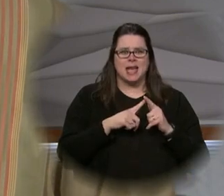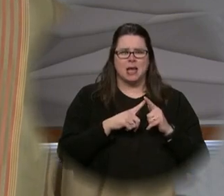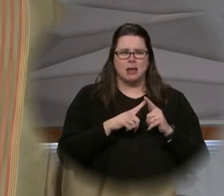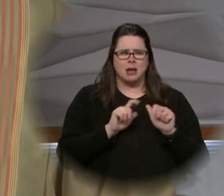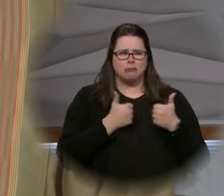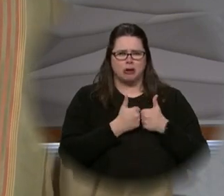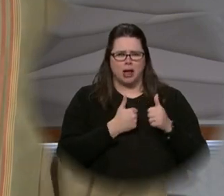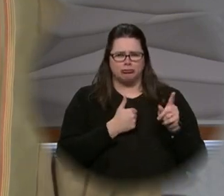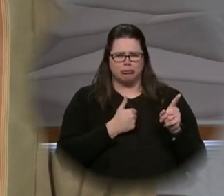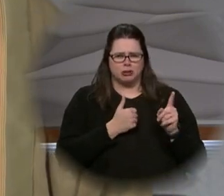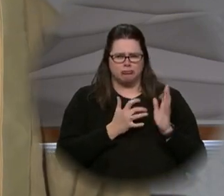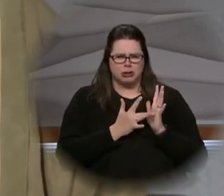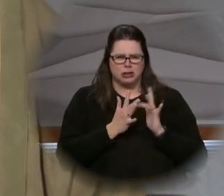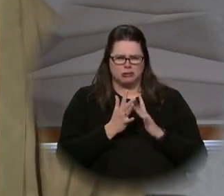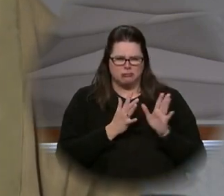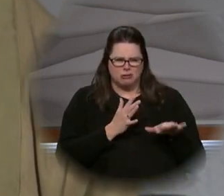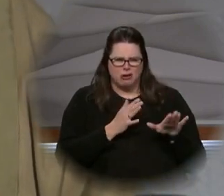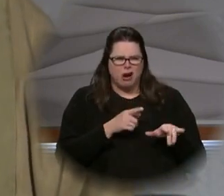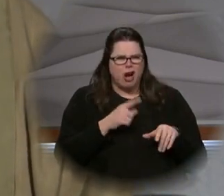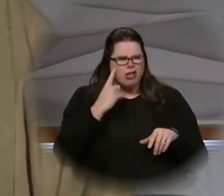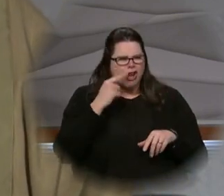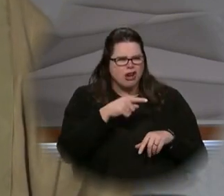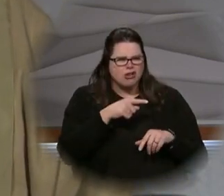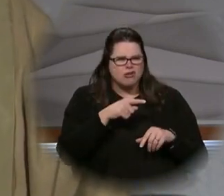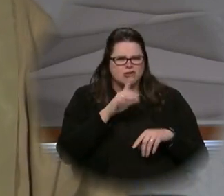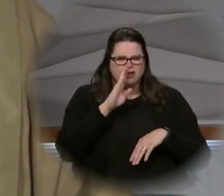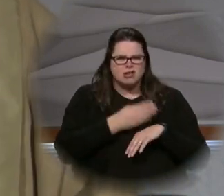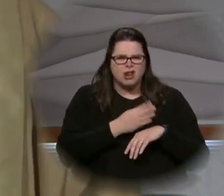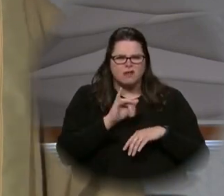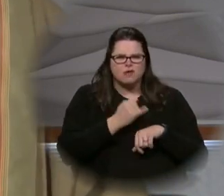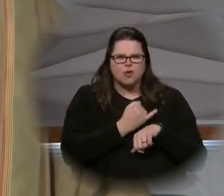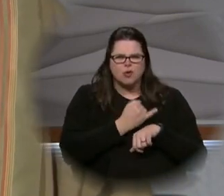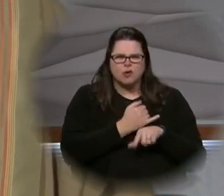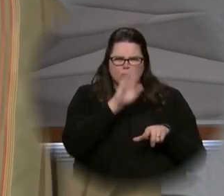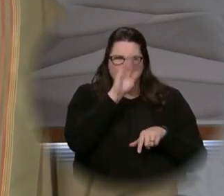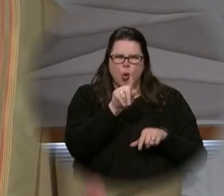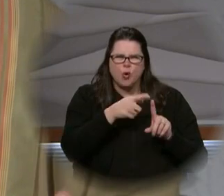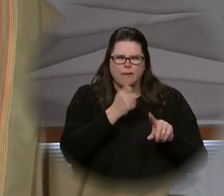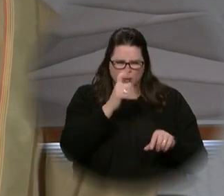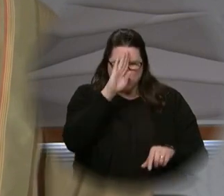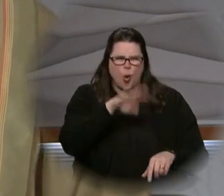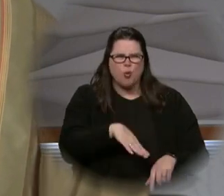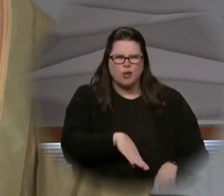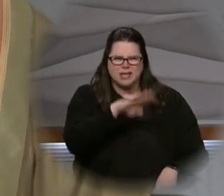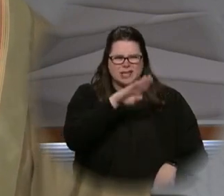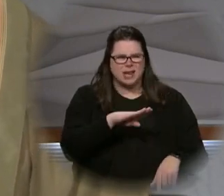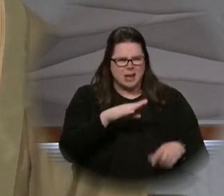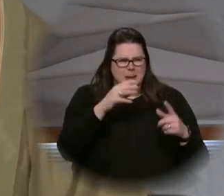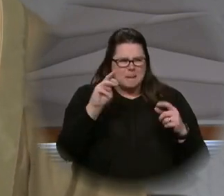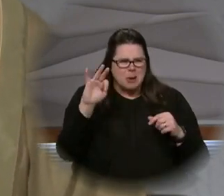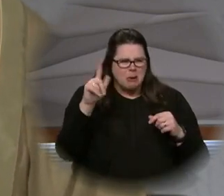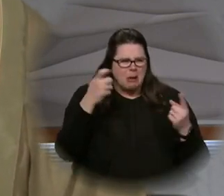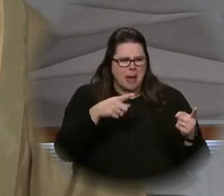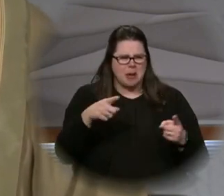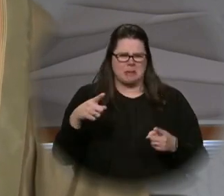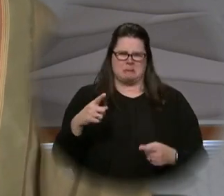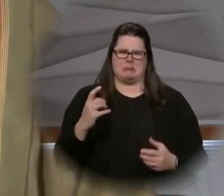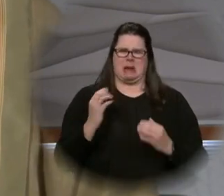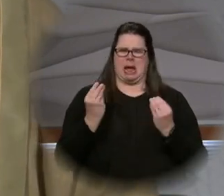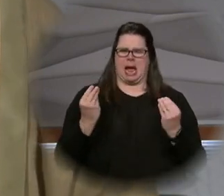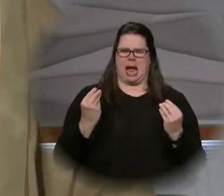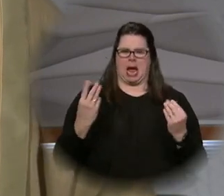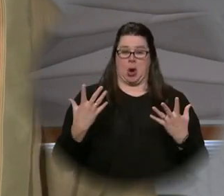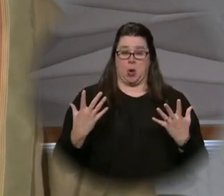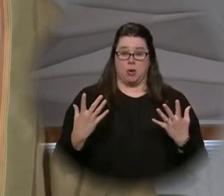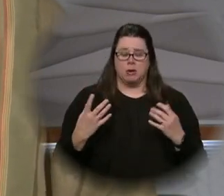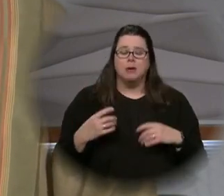task. "Aren't you the son of Joseph? We know who you are. We know where you've come from. How can you be doing all of these things?"